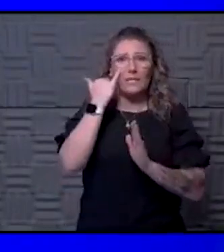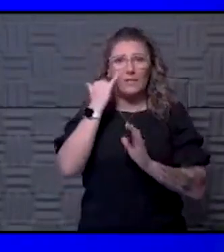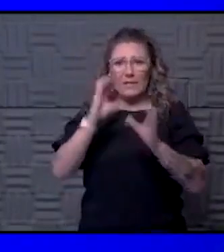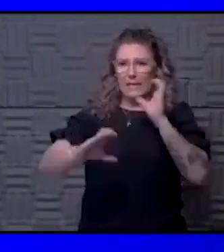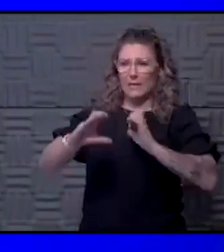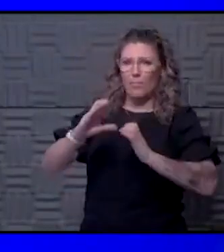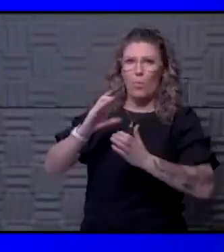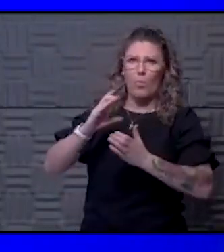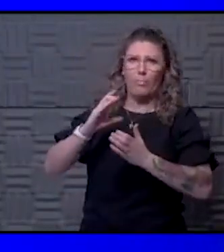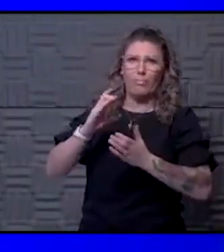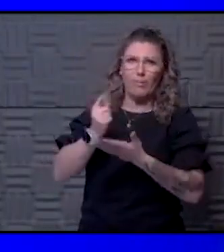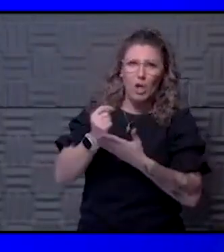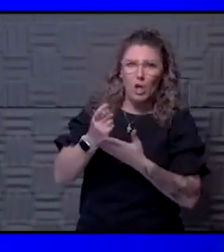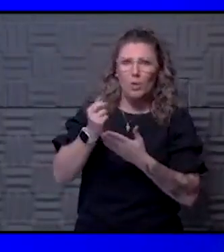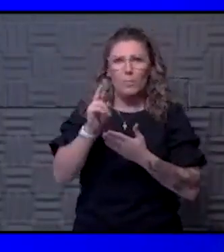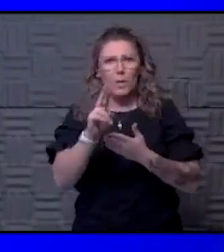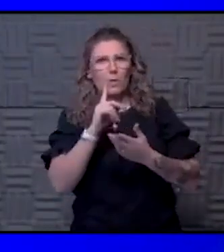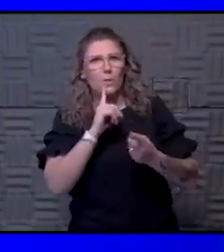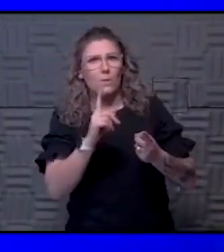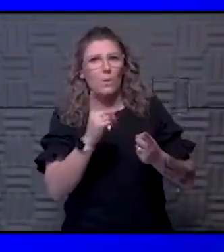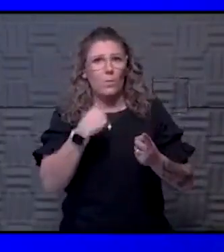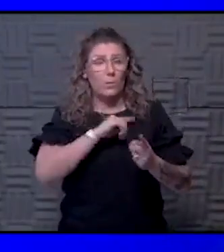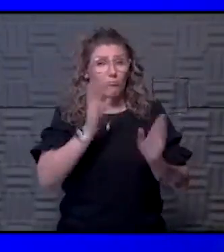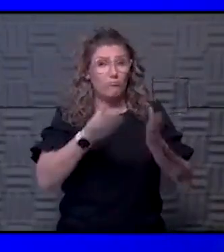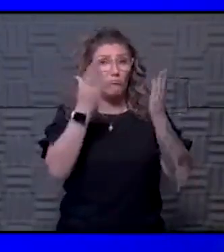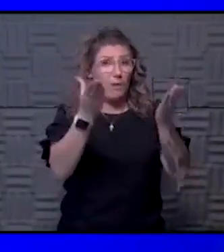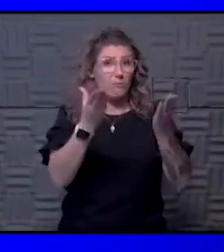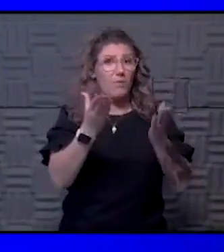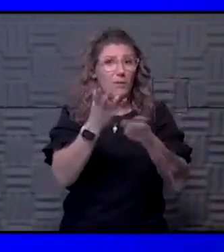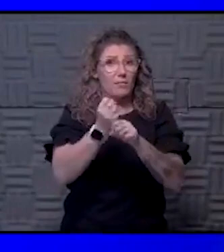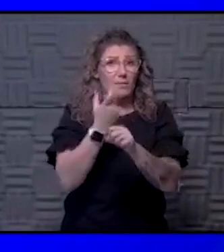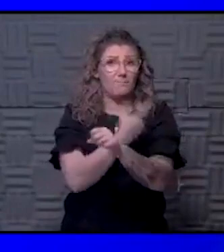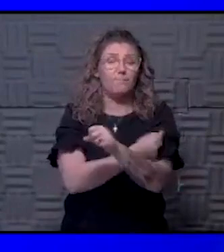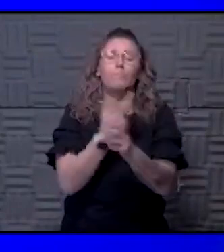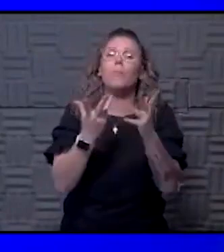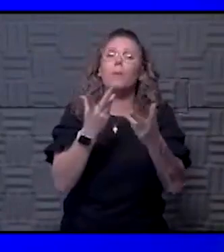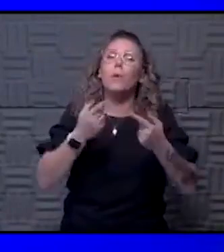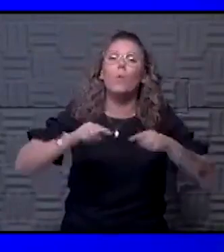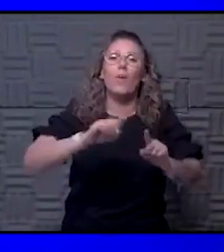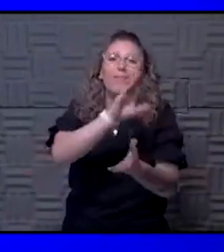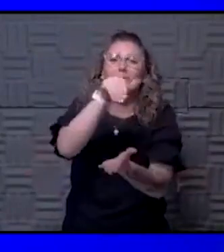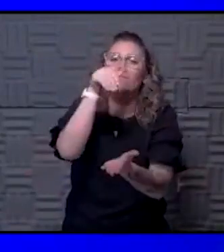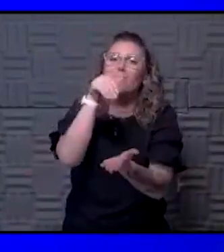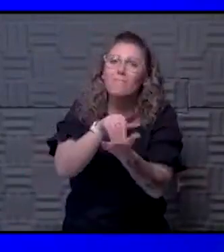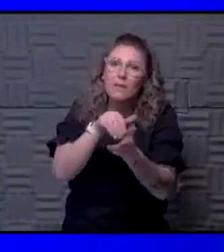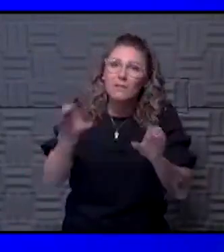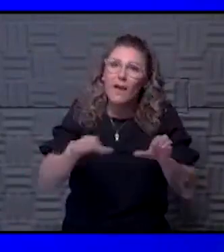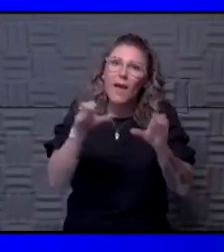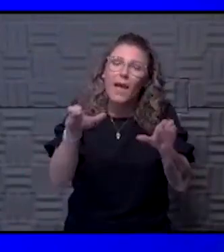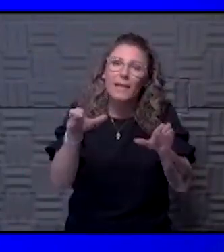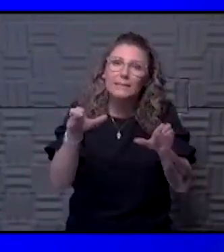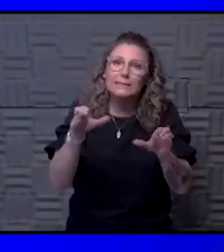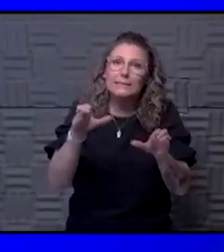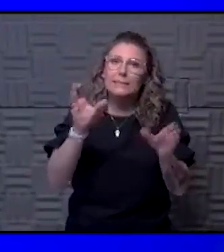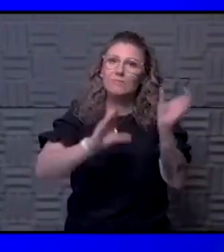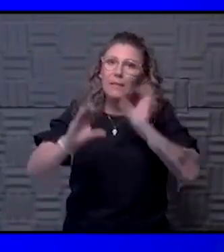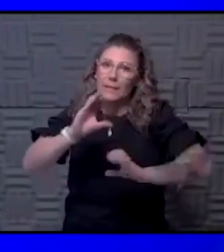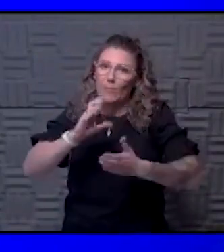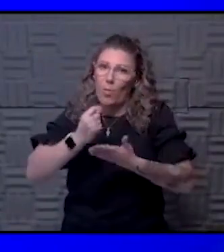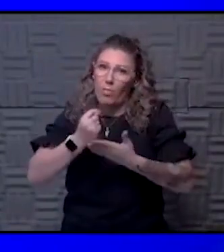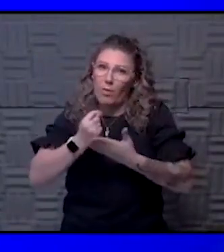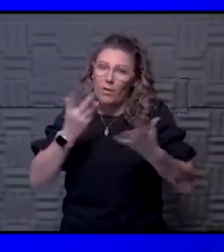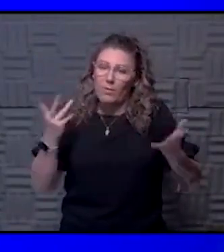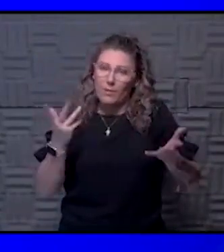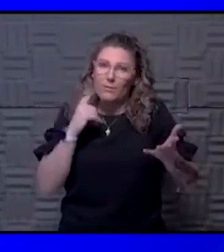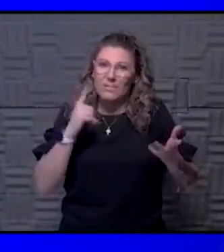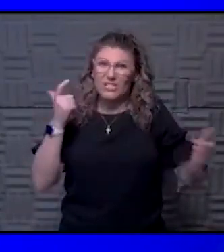certainly recommend you get the vaccine. Now, you may not be able to get it while you are in the midst of your active chemotherapy, because the biggest